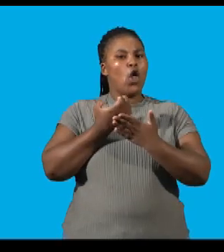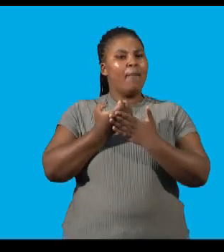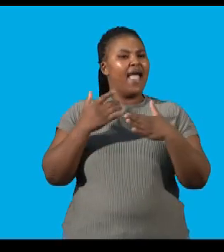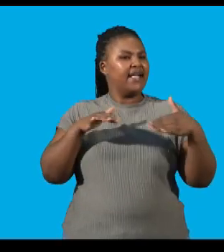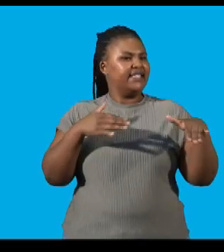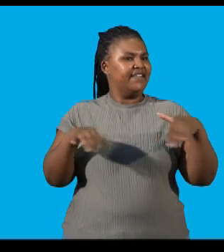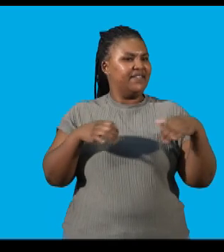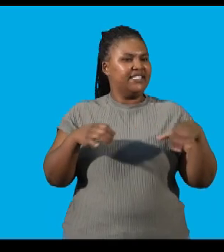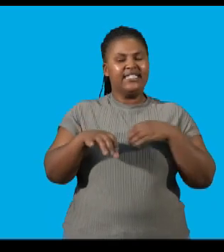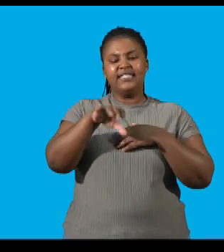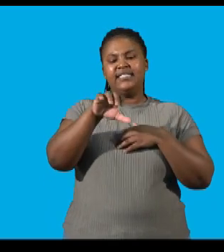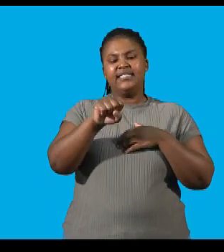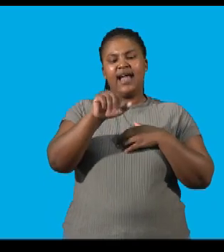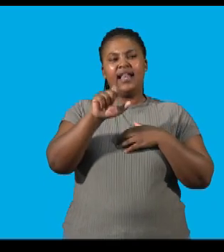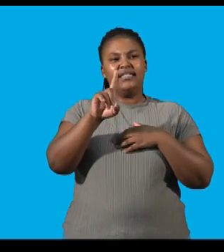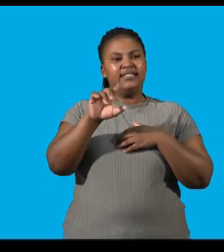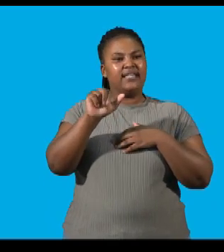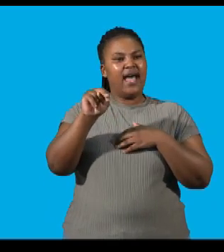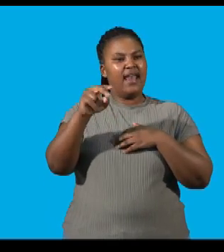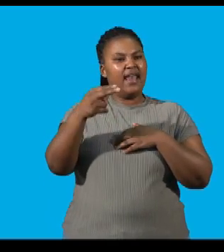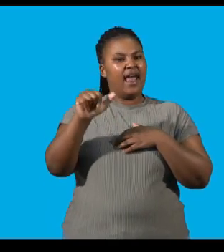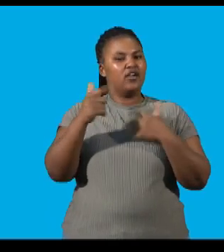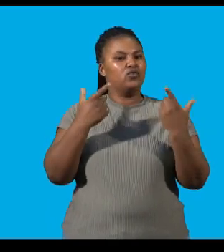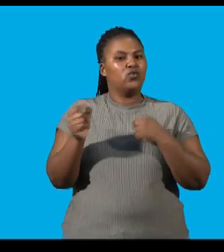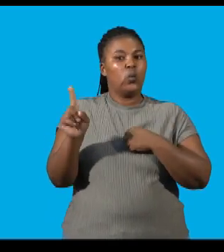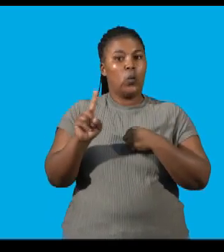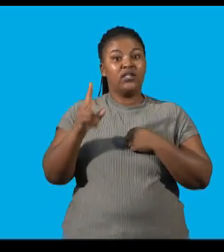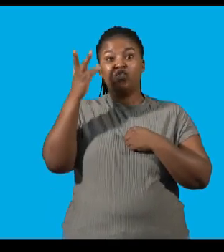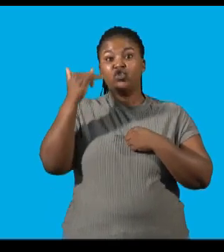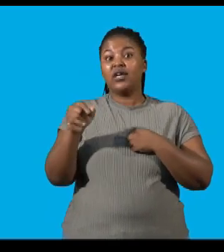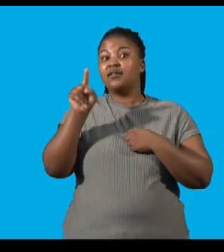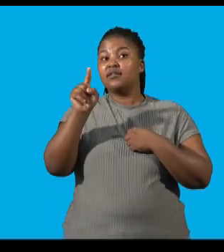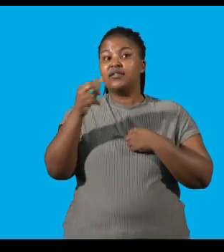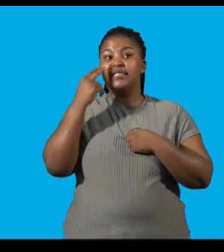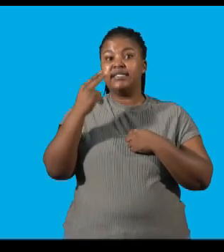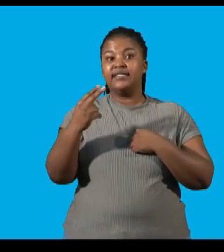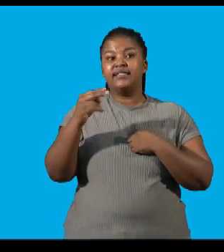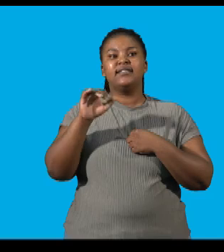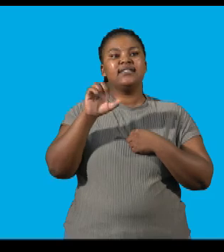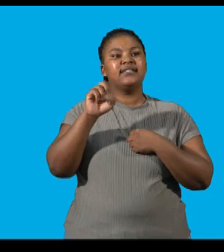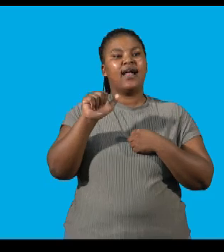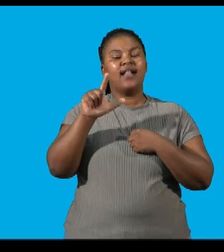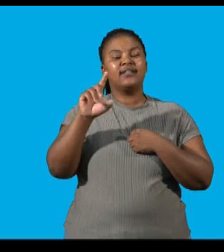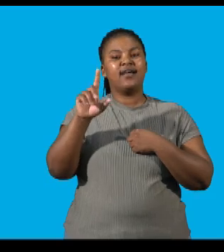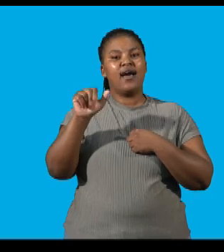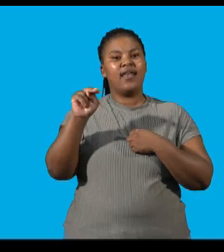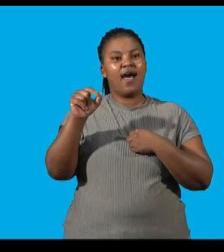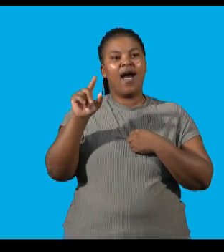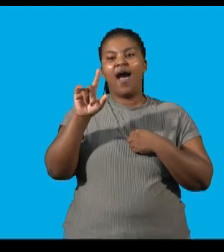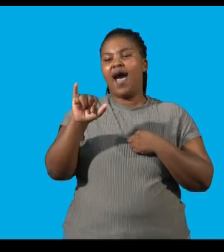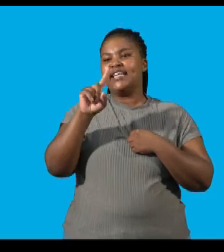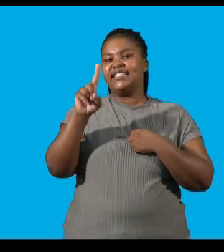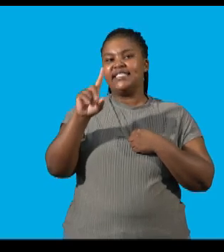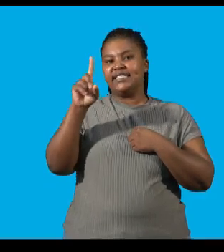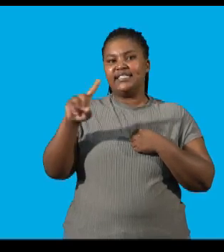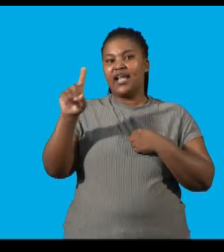activity that Saldanha IDZ specializes in. If you check here, the Saldanha IDZ, they